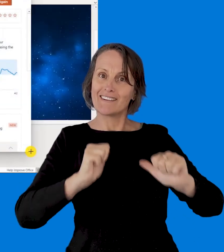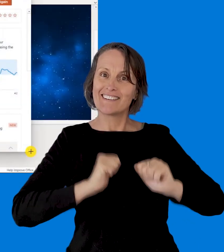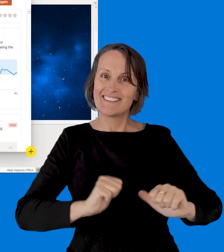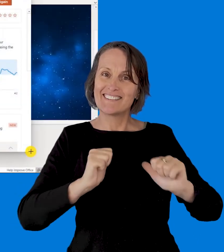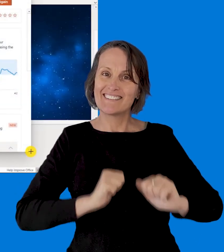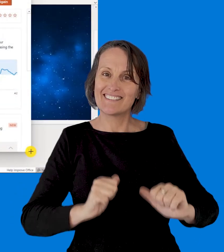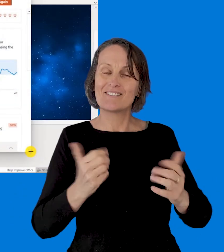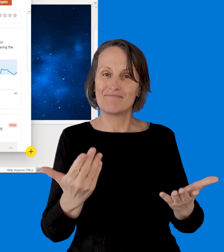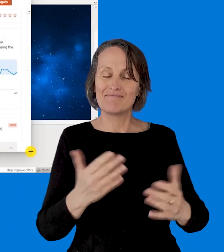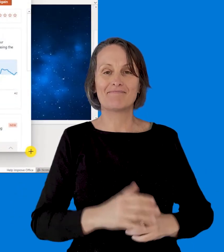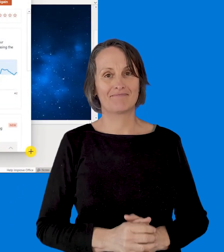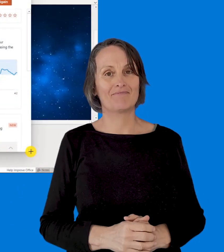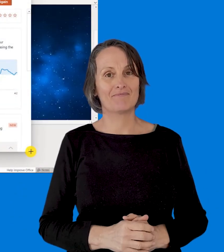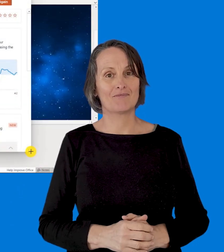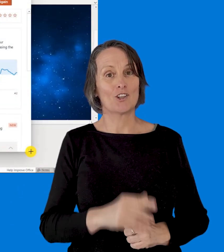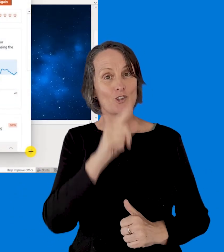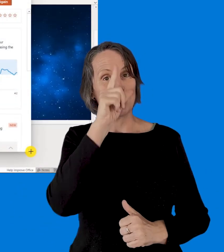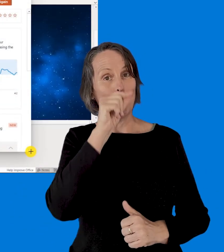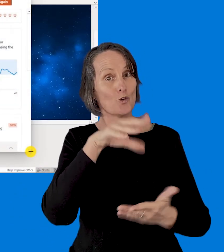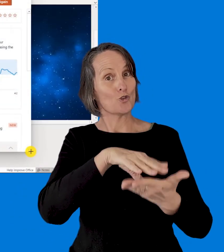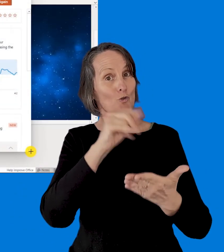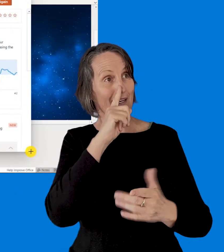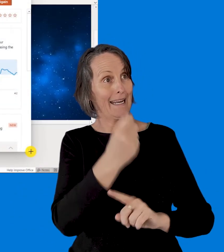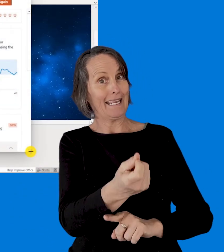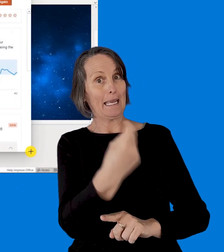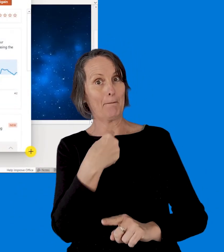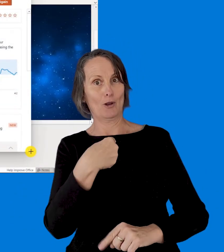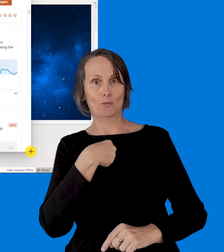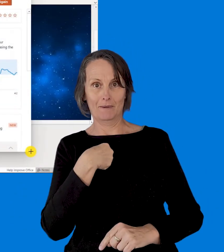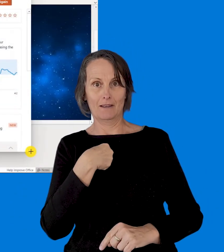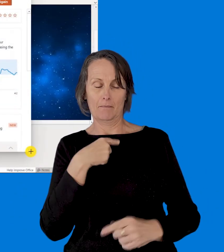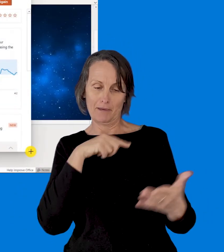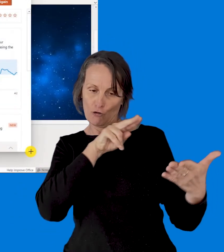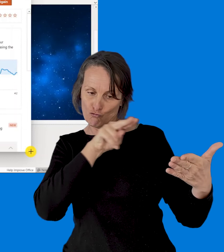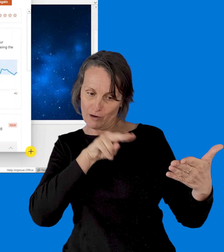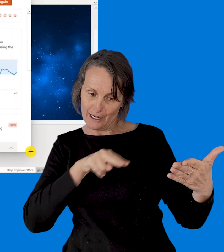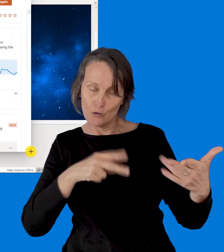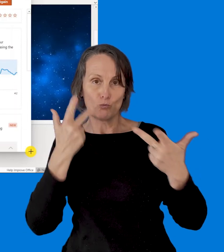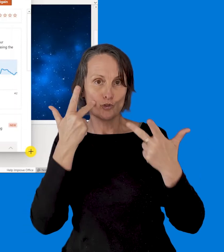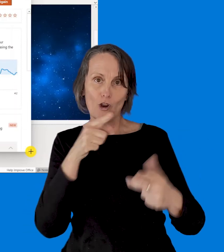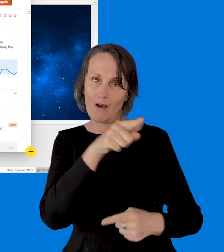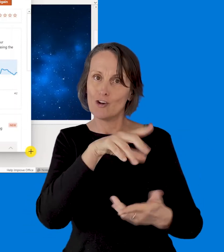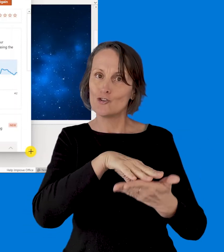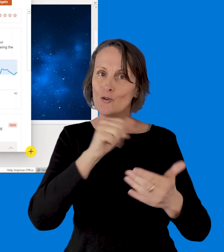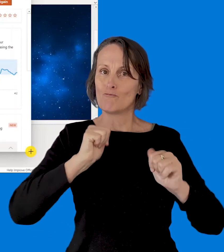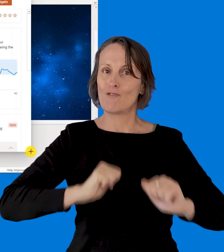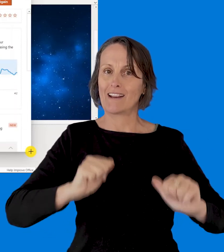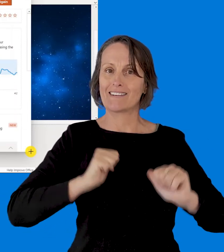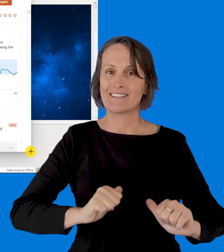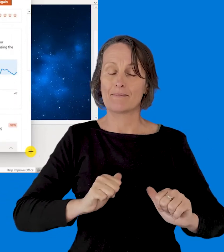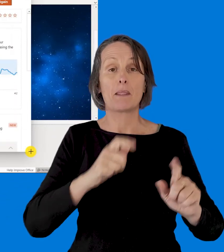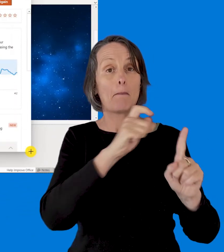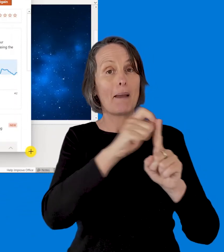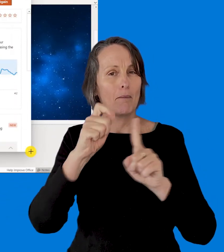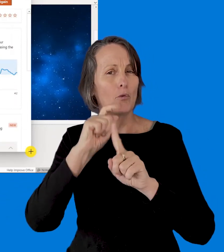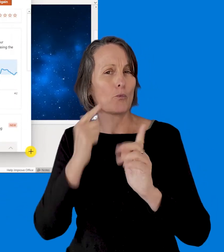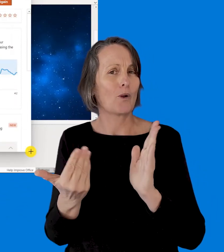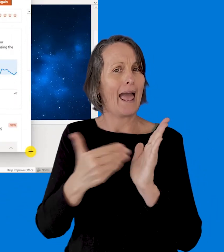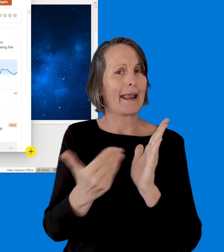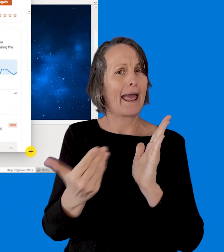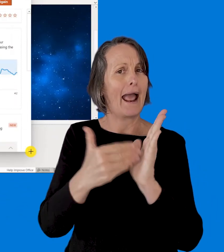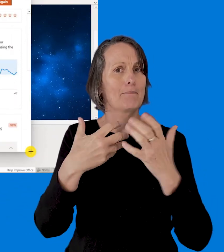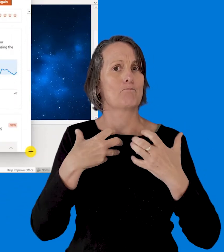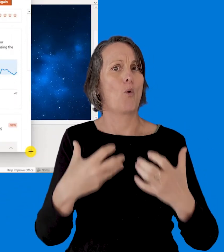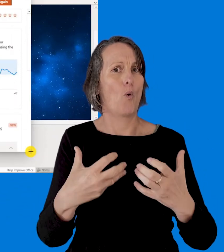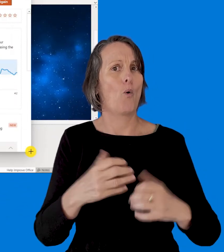go, and then paste it into an email so you can show that you were practicing. PowerPoint will continue to add improvements and refinements to